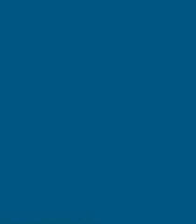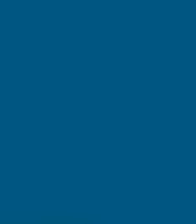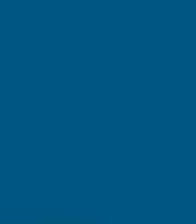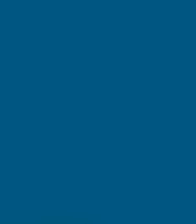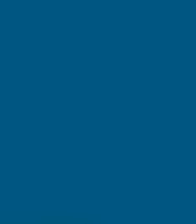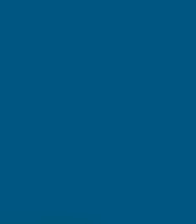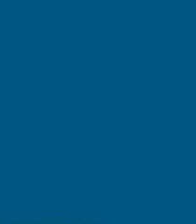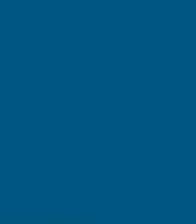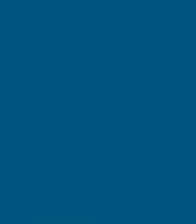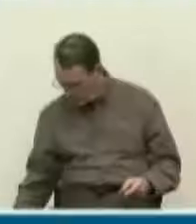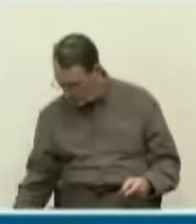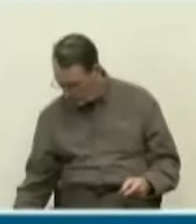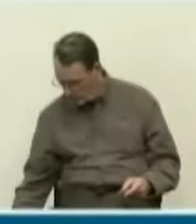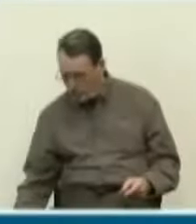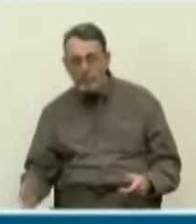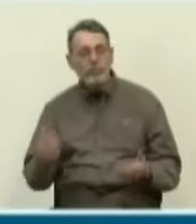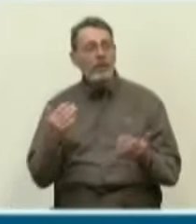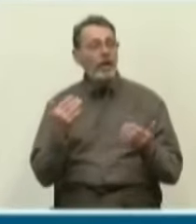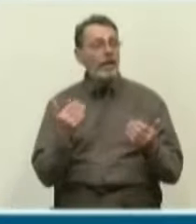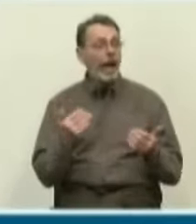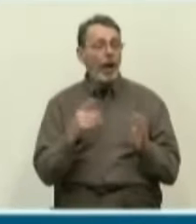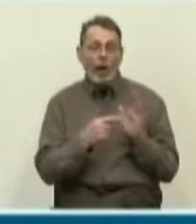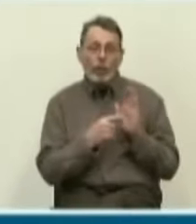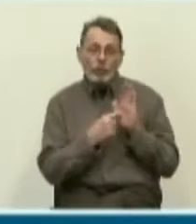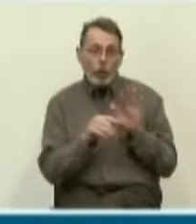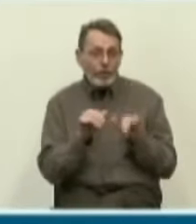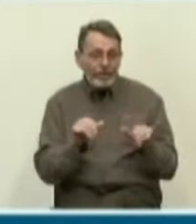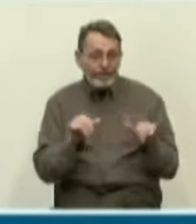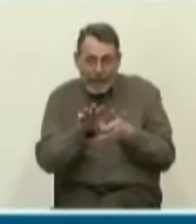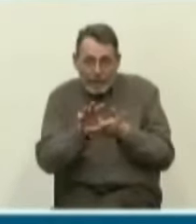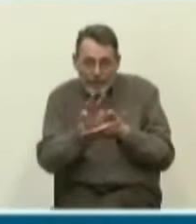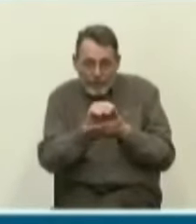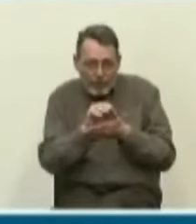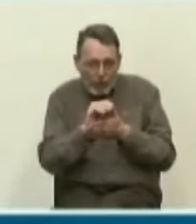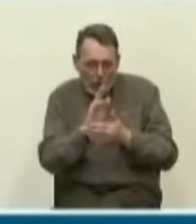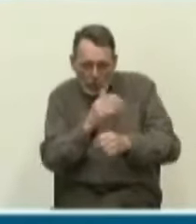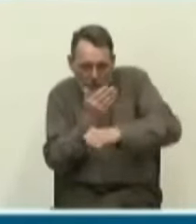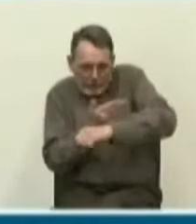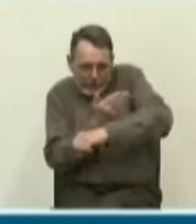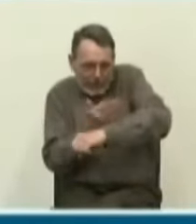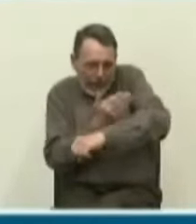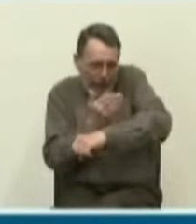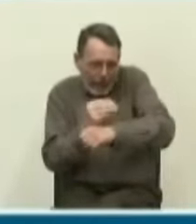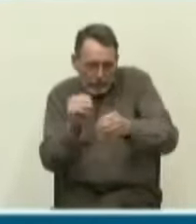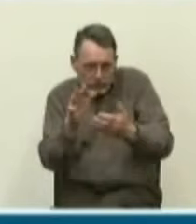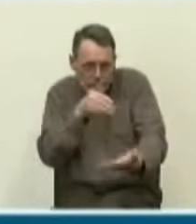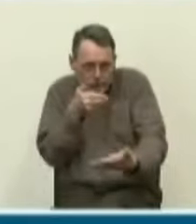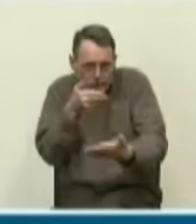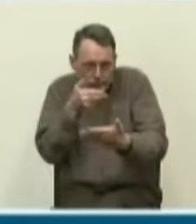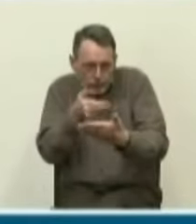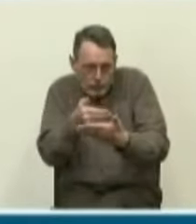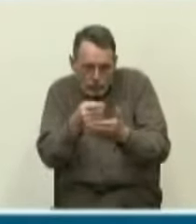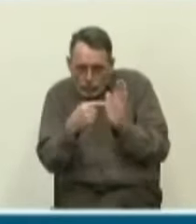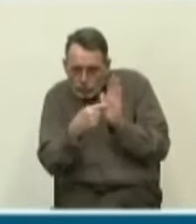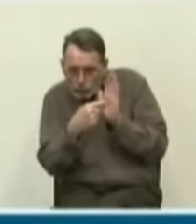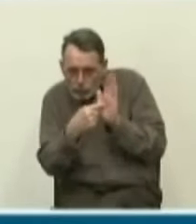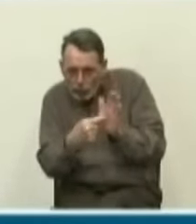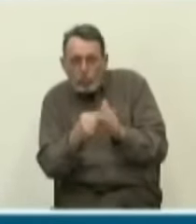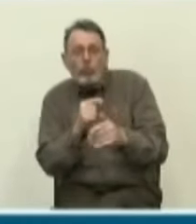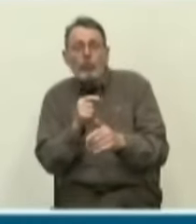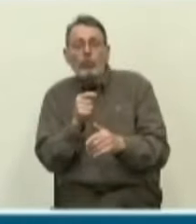I will now play the same video, enhanced at certain points to identify the participants, equipment, and location.